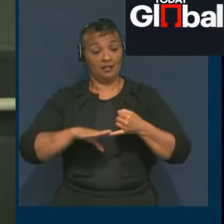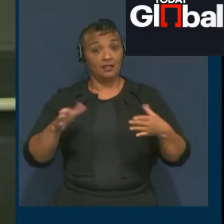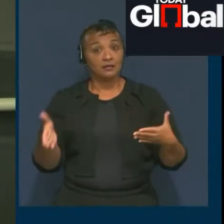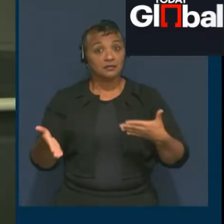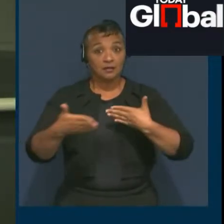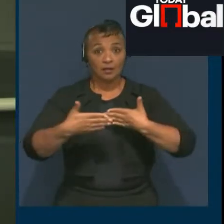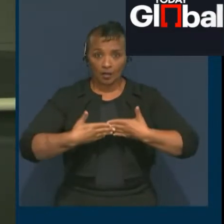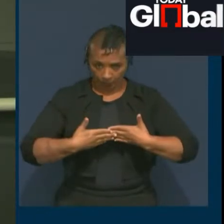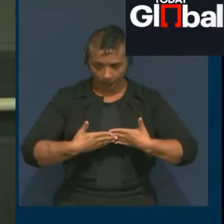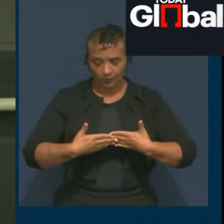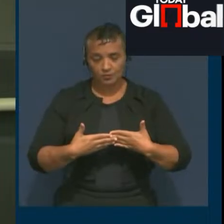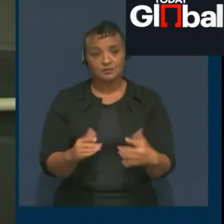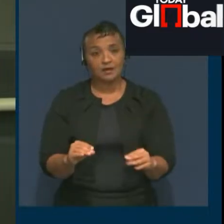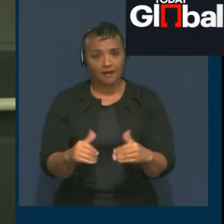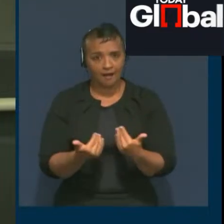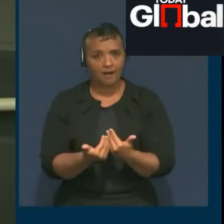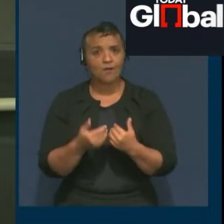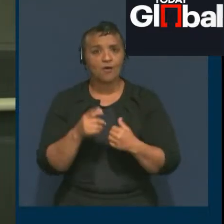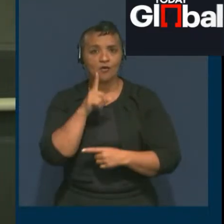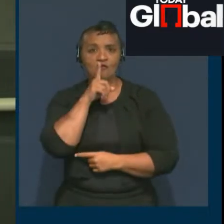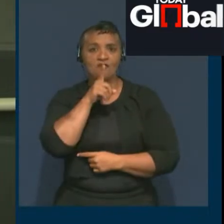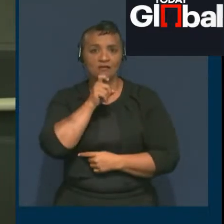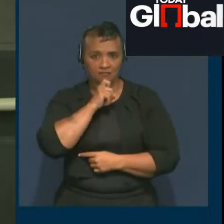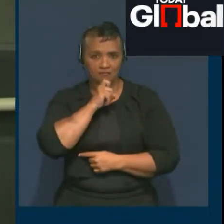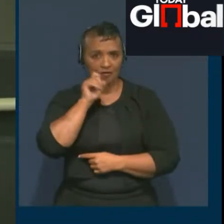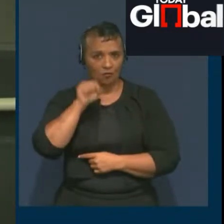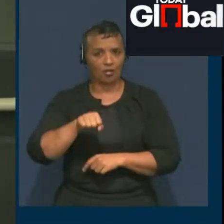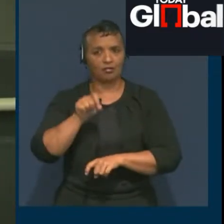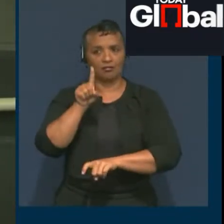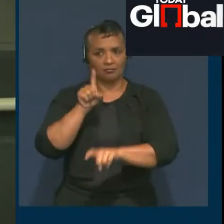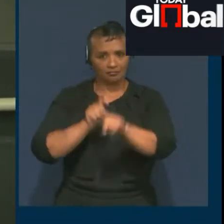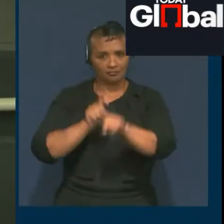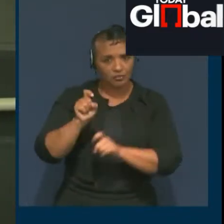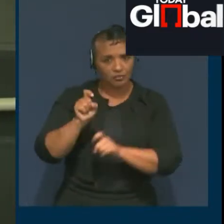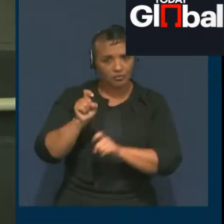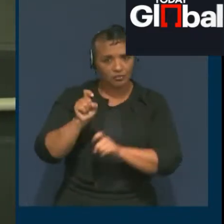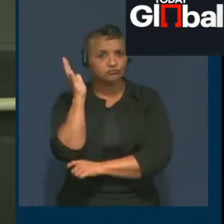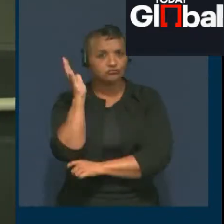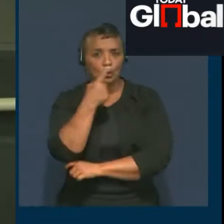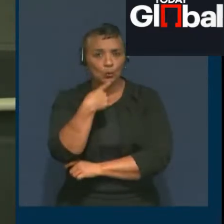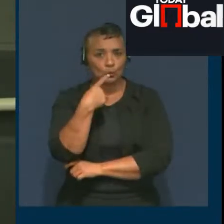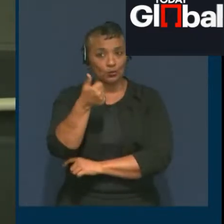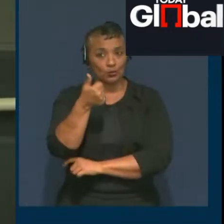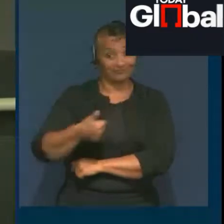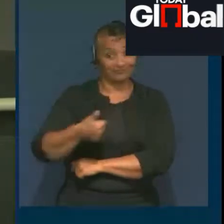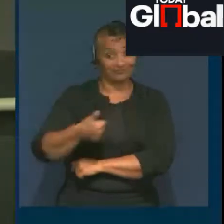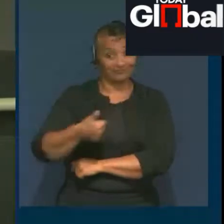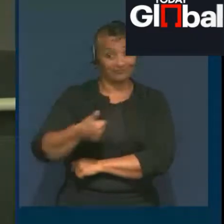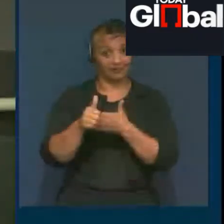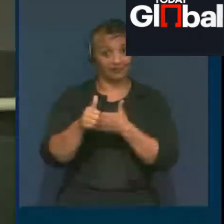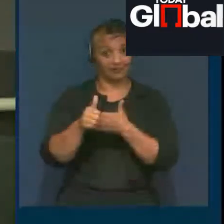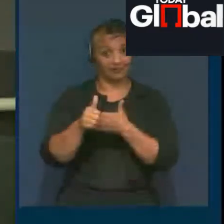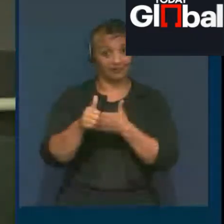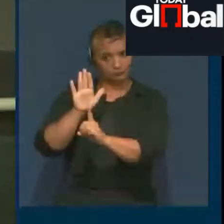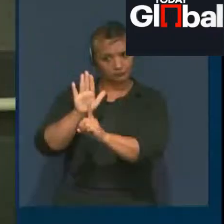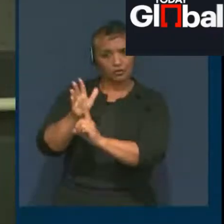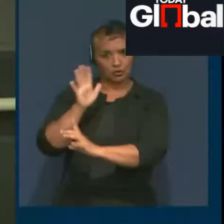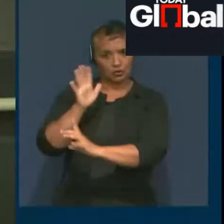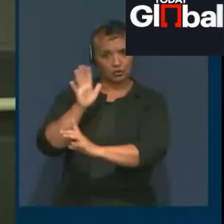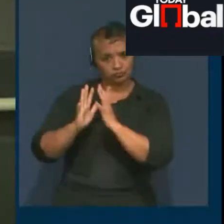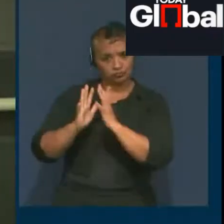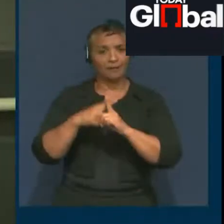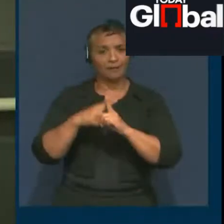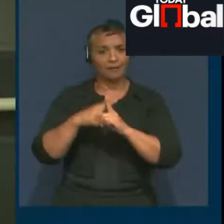report of Qatar, with a closing remark from the head of the delegation and the coordinator of the task